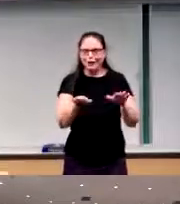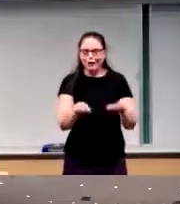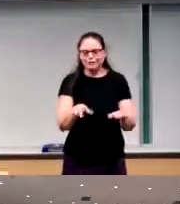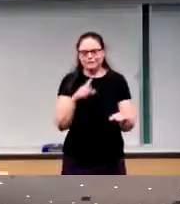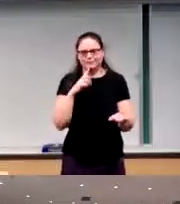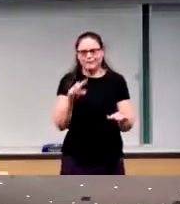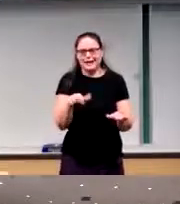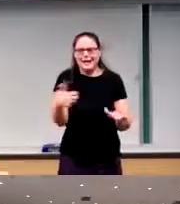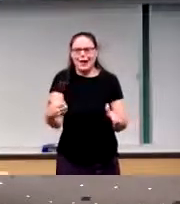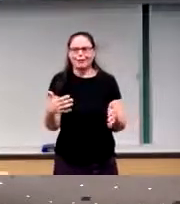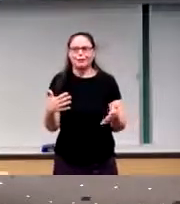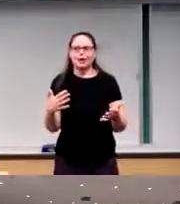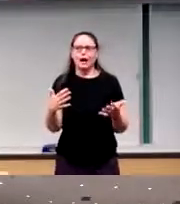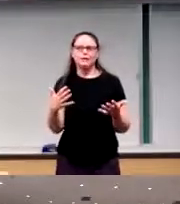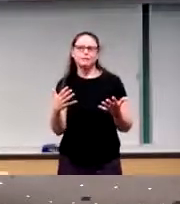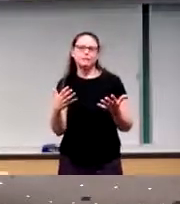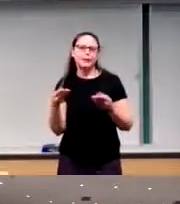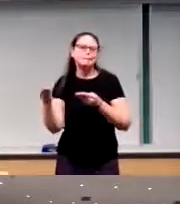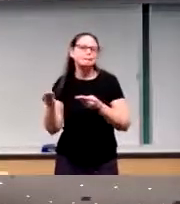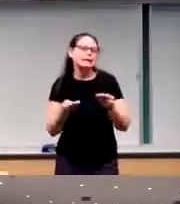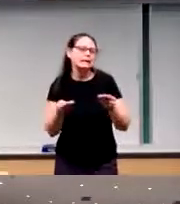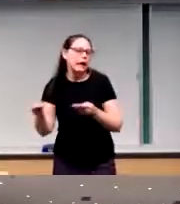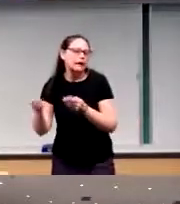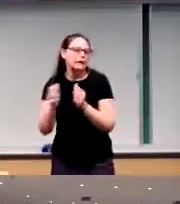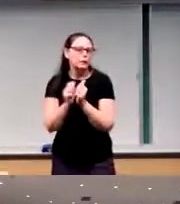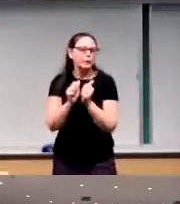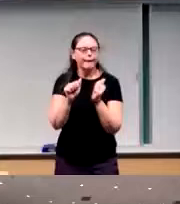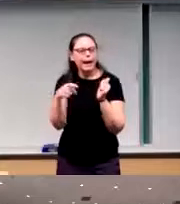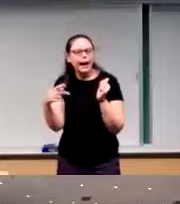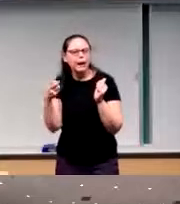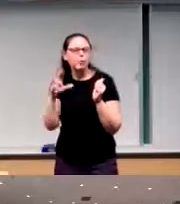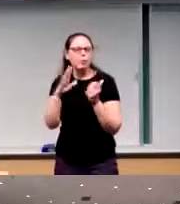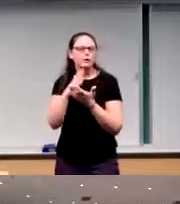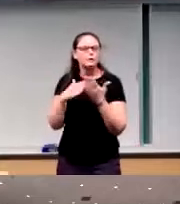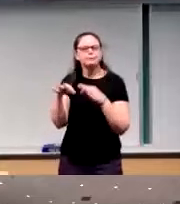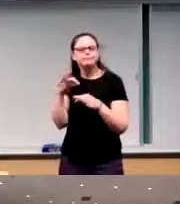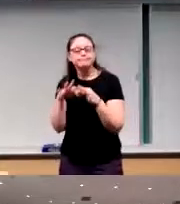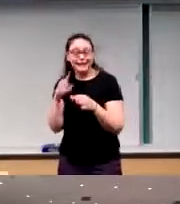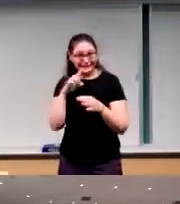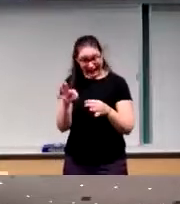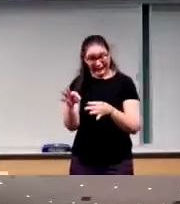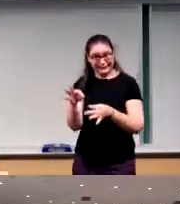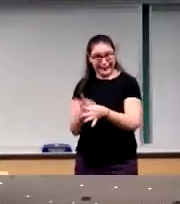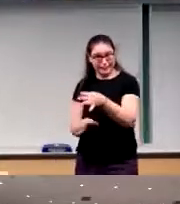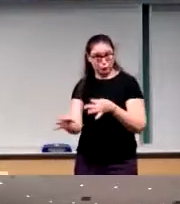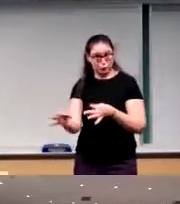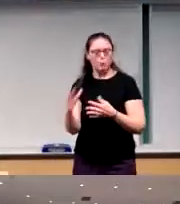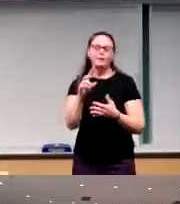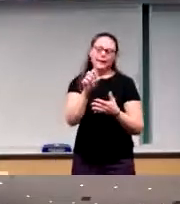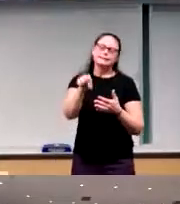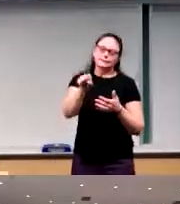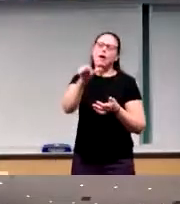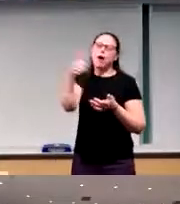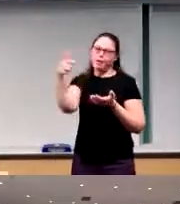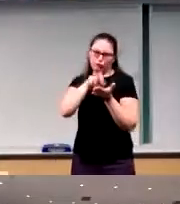of mediated trend to show how much of a complement or a substitute that is. But yeah, other researchers definitely, and